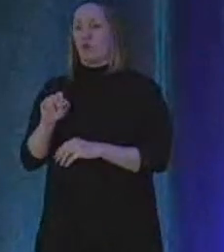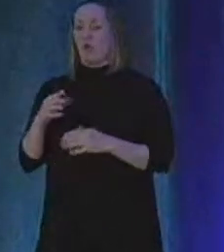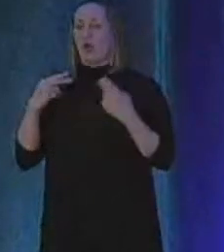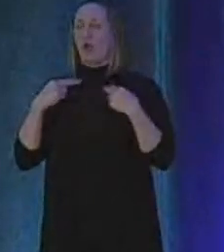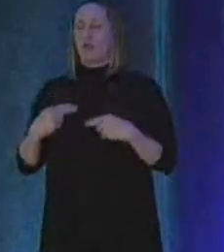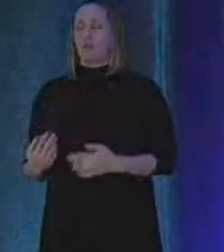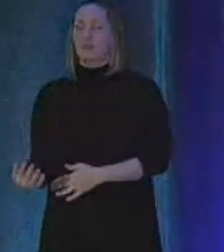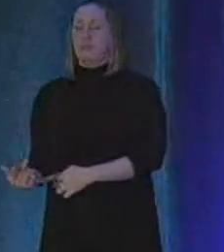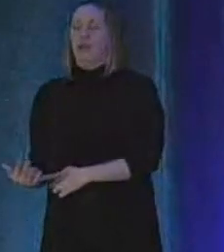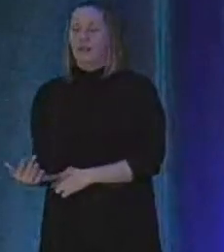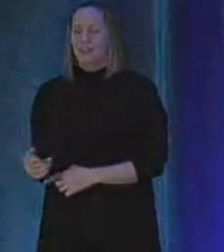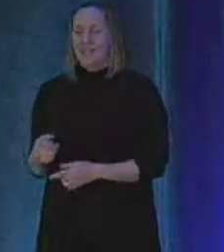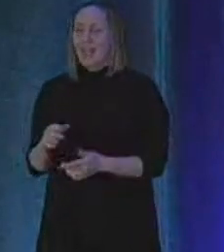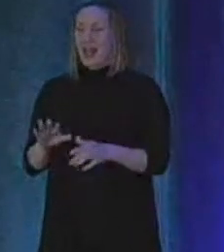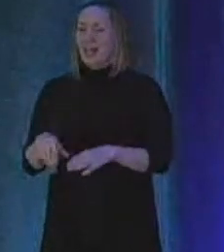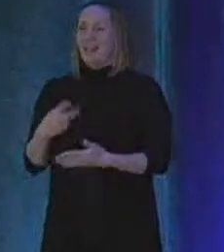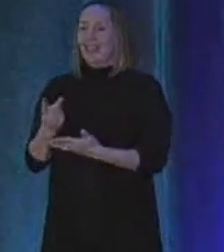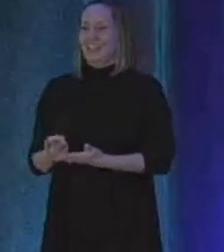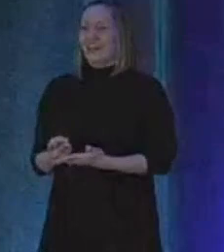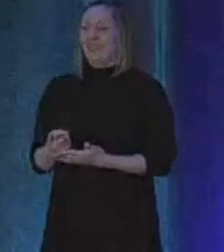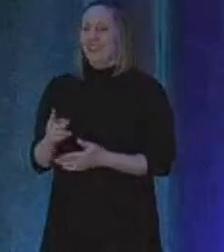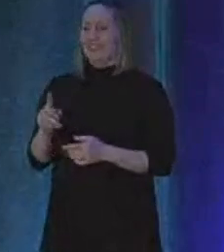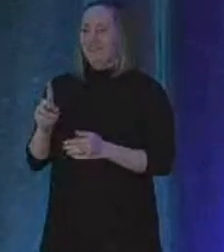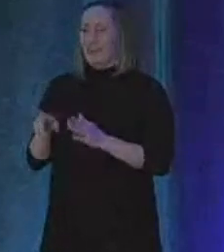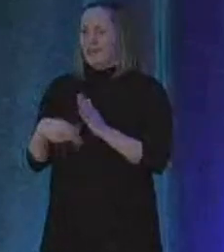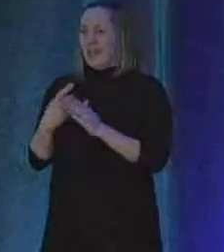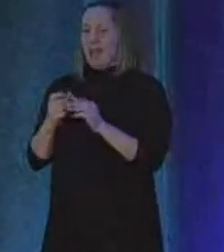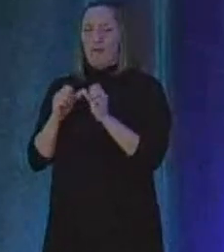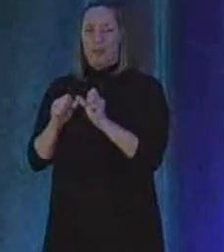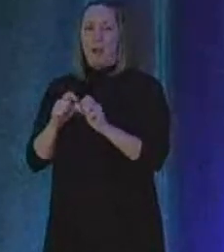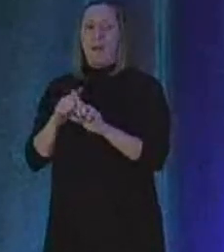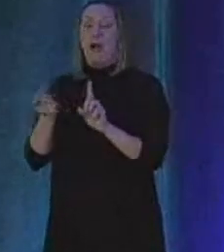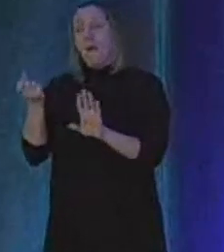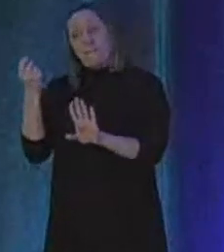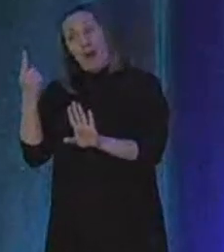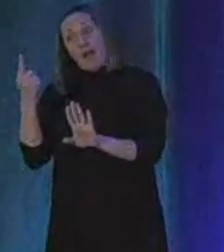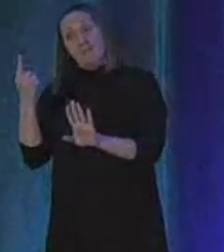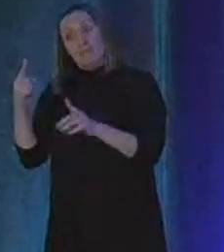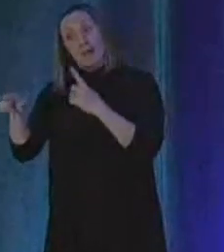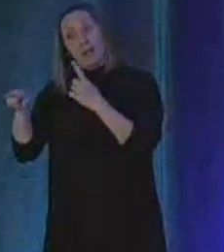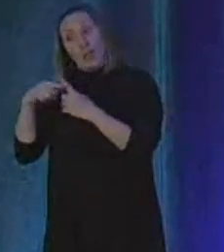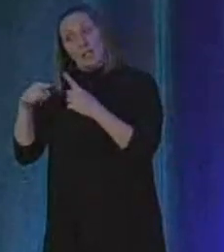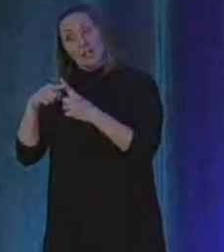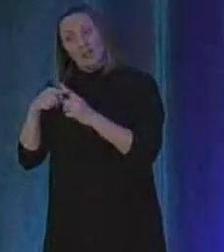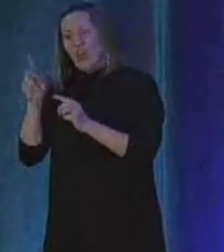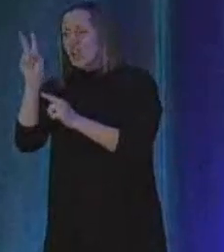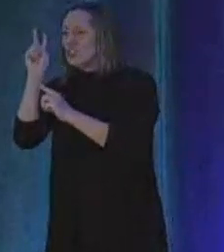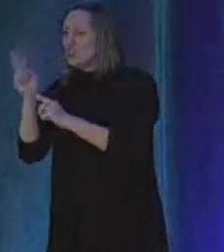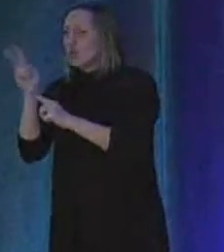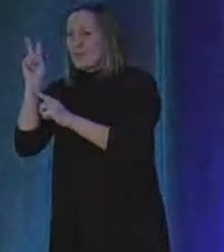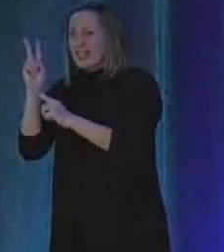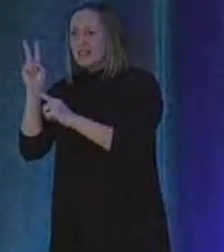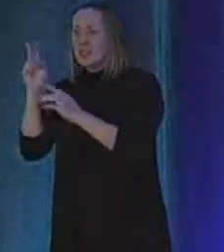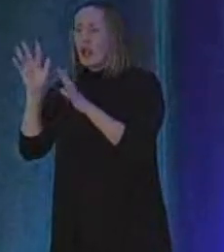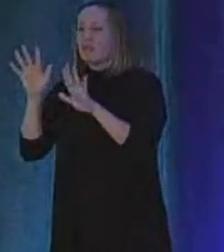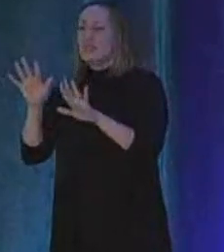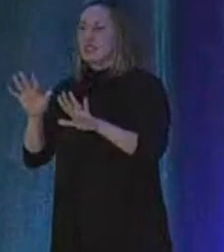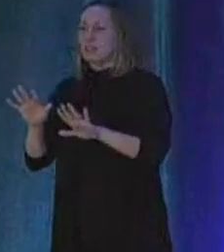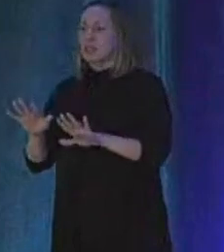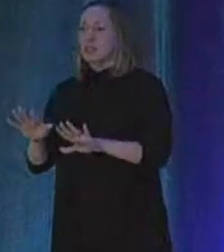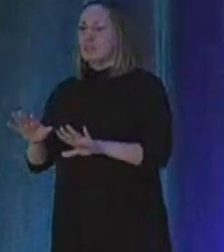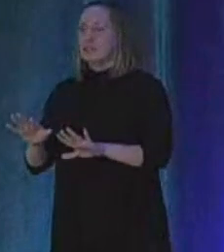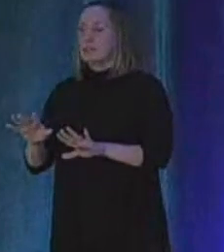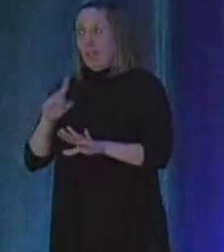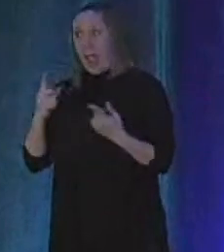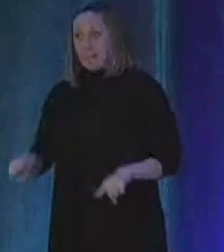incense, lay down on the ground for an hour, right? But the good news is that 2 minutes of stillness exists. This is a